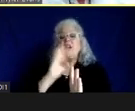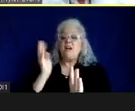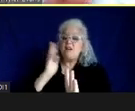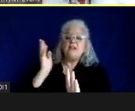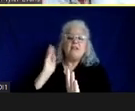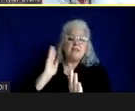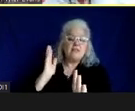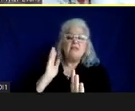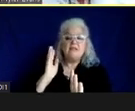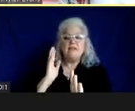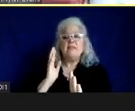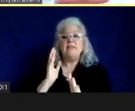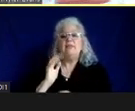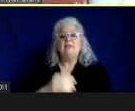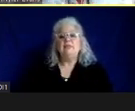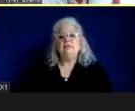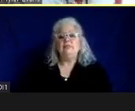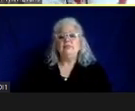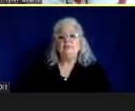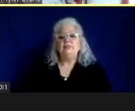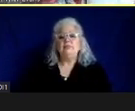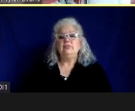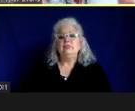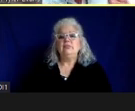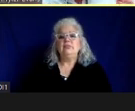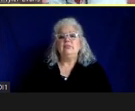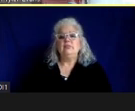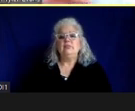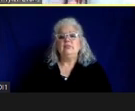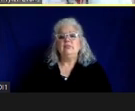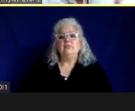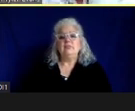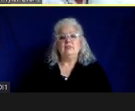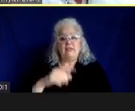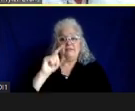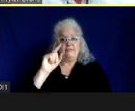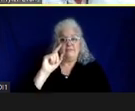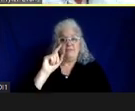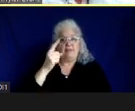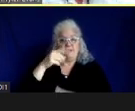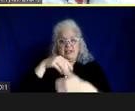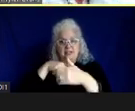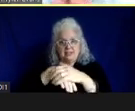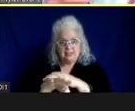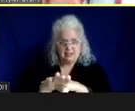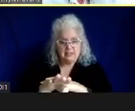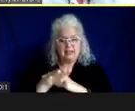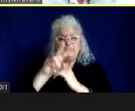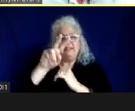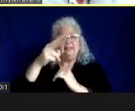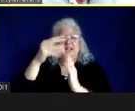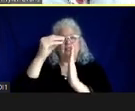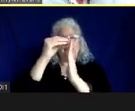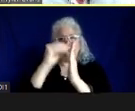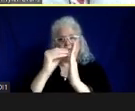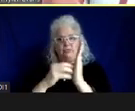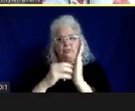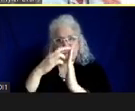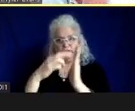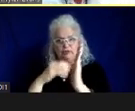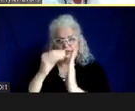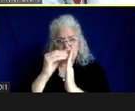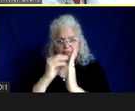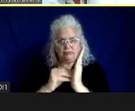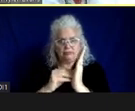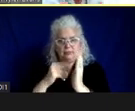point is to actually register. So, you know, you go through the triage, they greet you, you know, make sure that you're on the list. You go to get registered, and